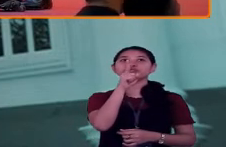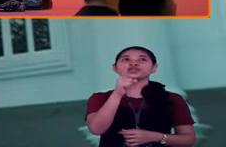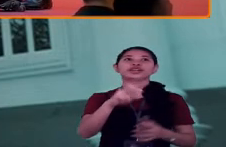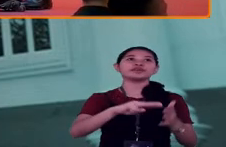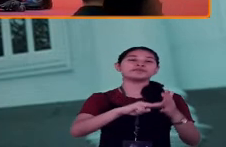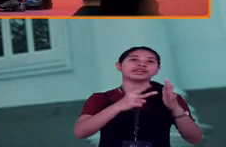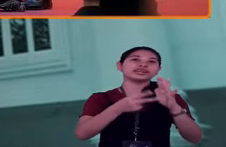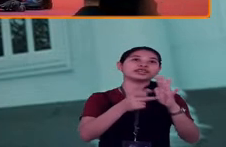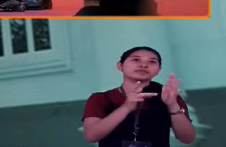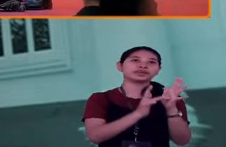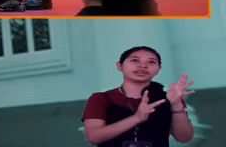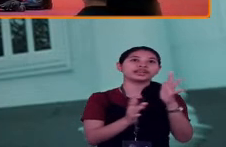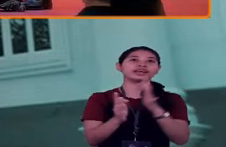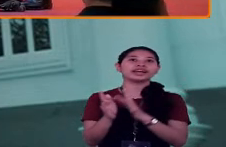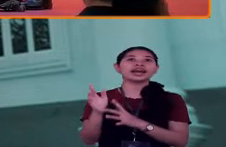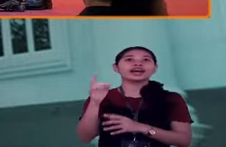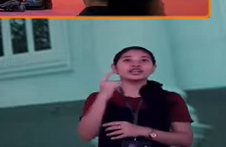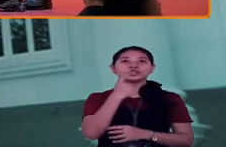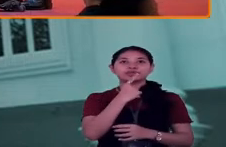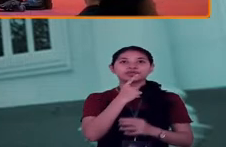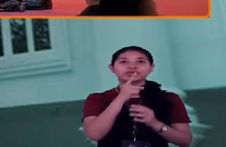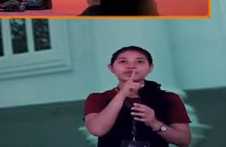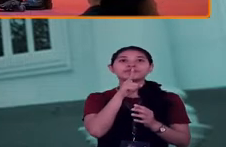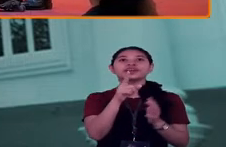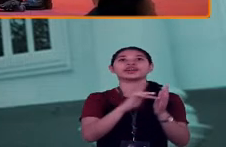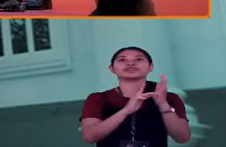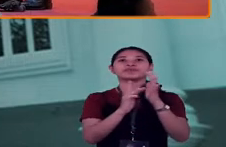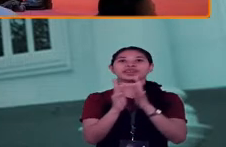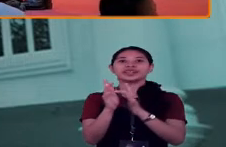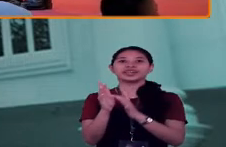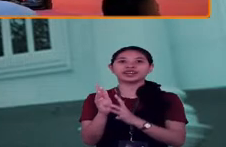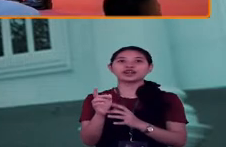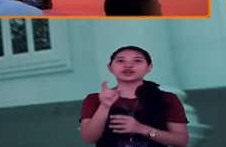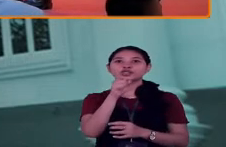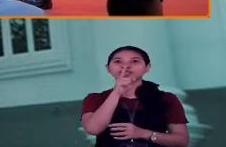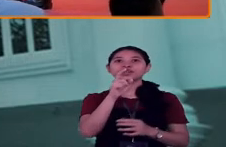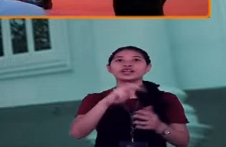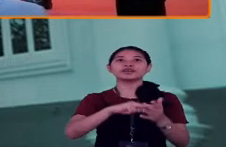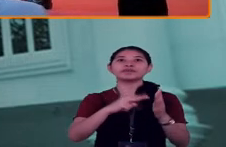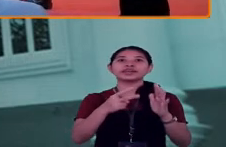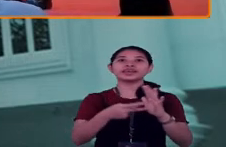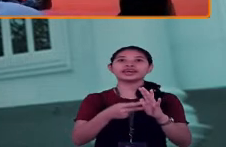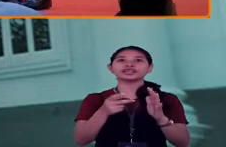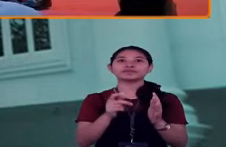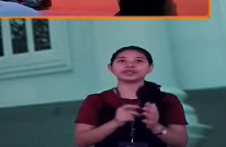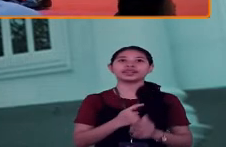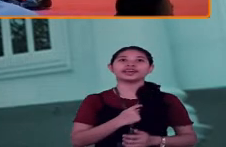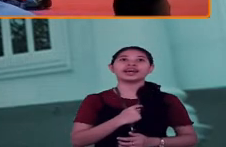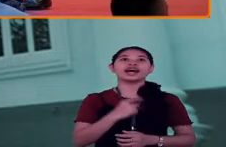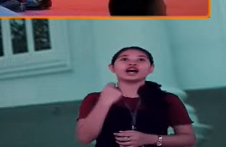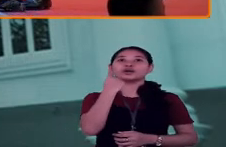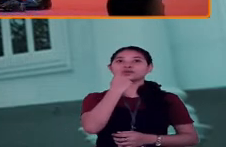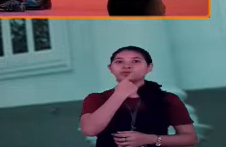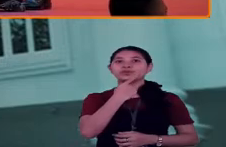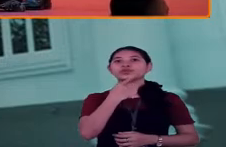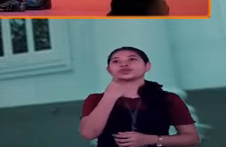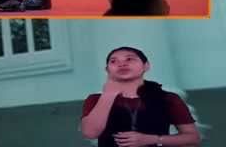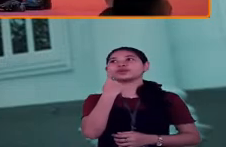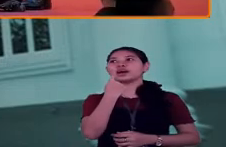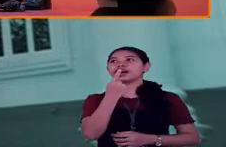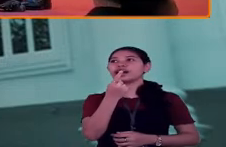Whosoever surely meaneth me, surely meaneth me, oh, surely meaneth me.